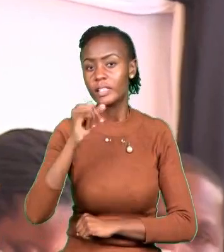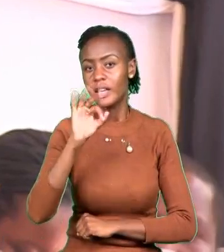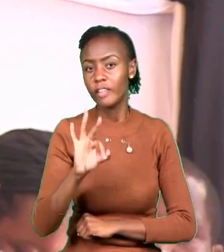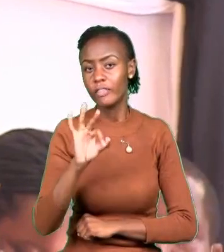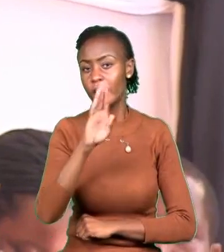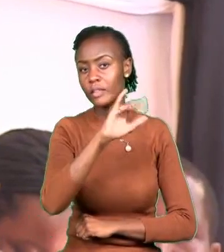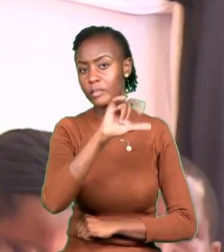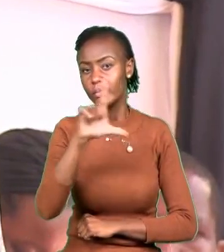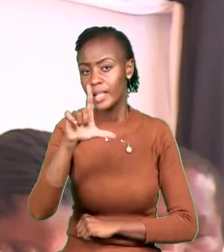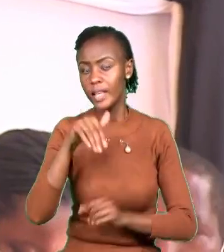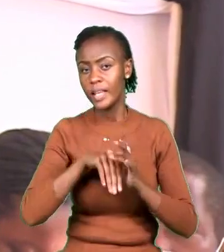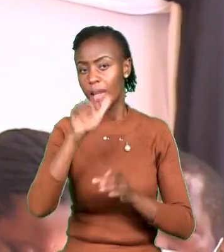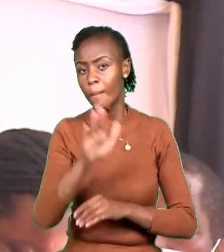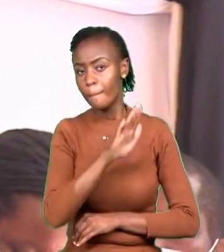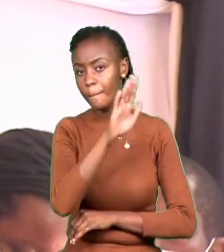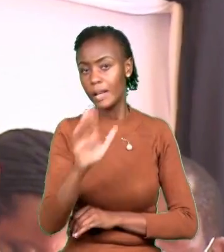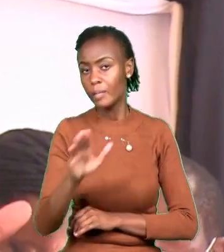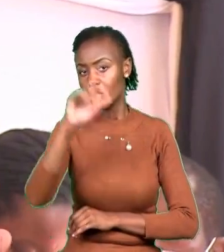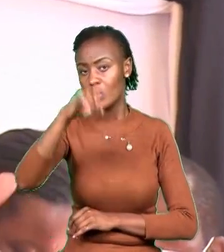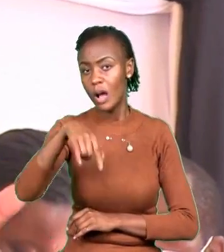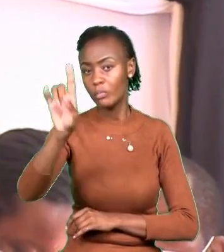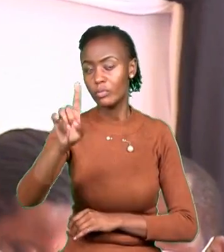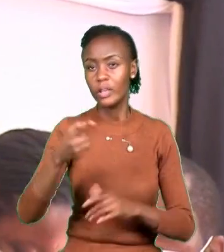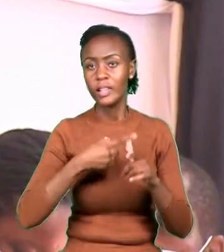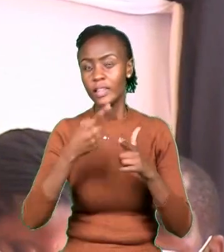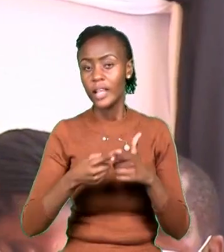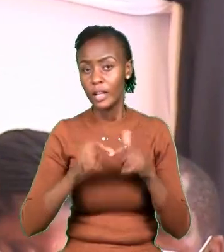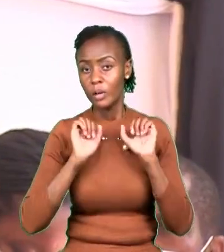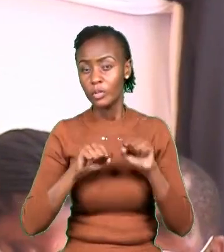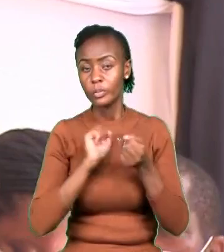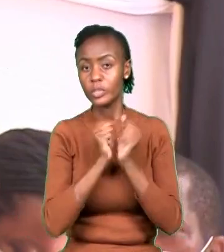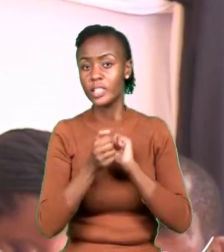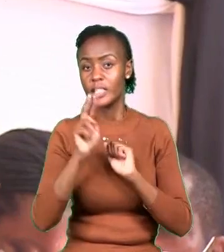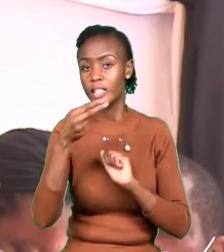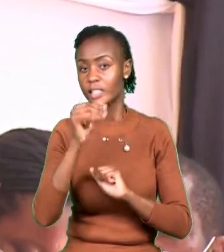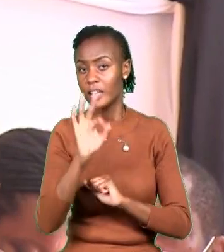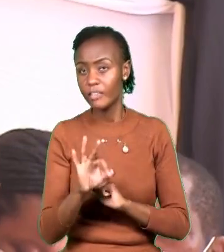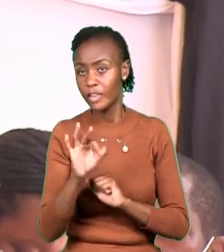in parliament passes so that we can be able to change NHIF